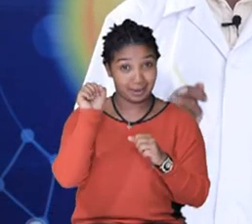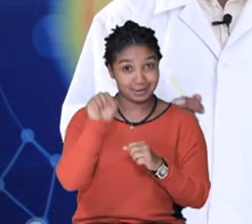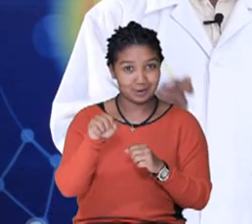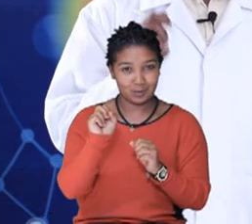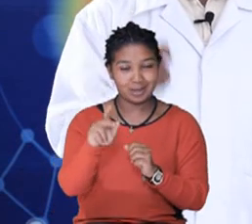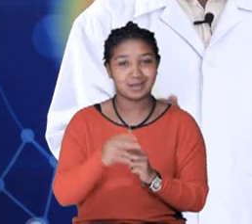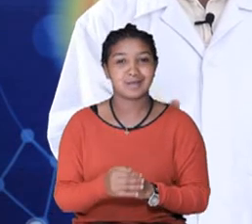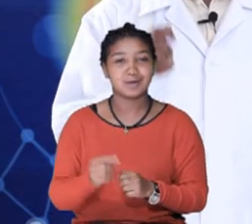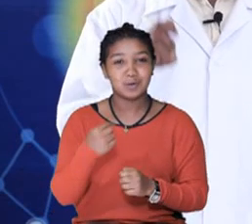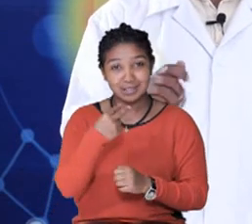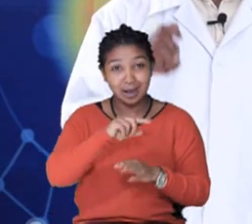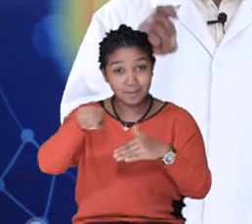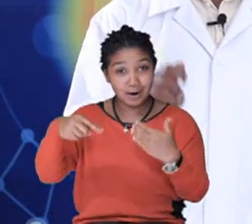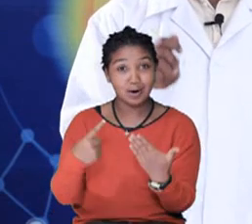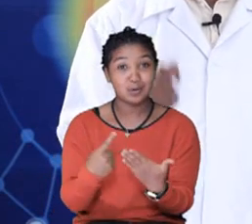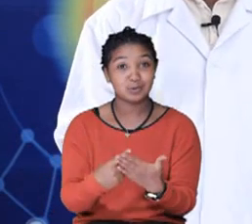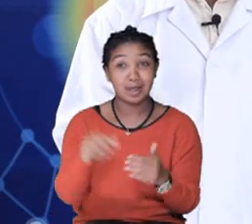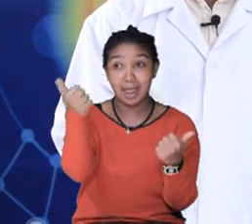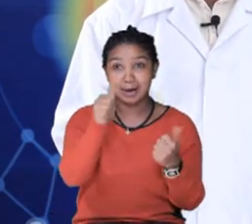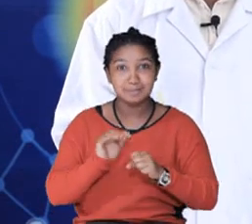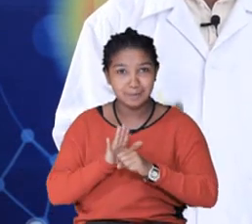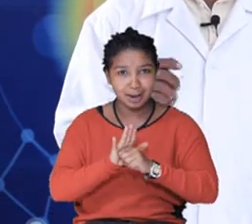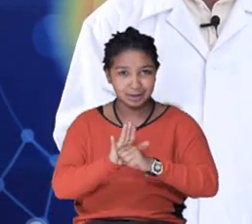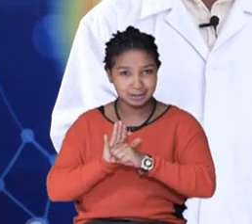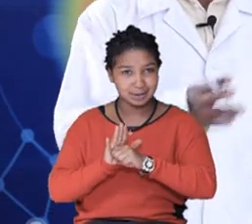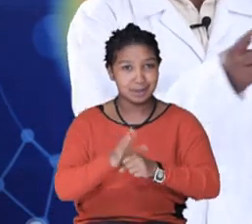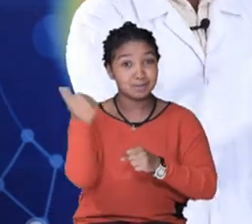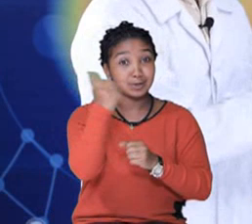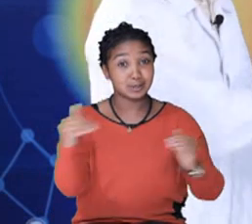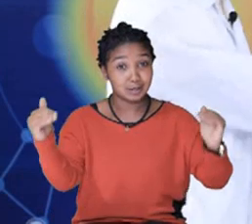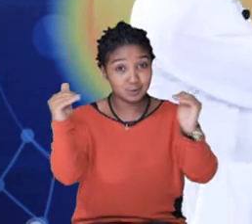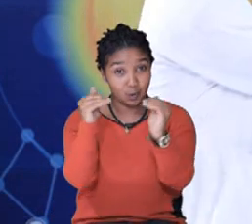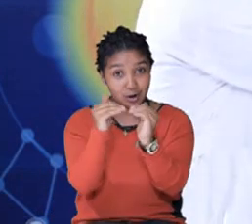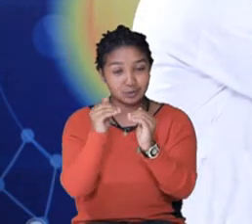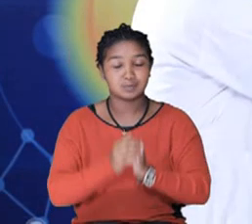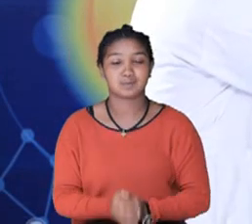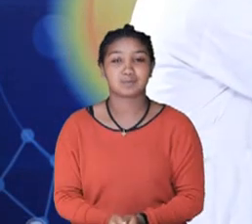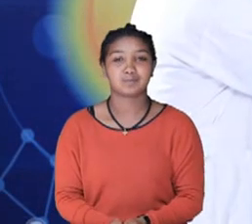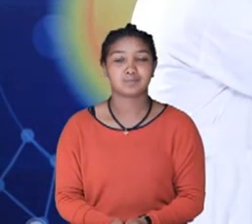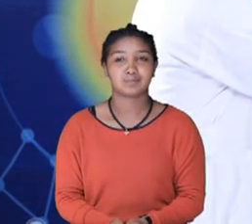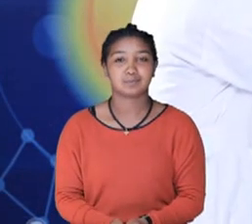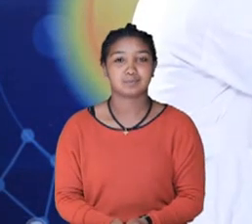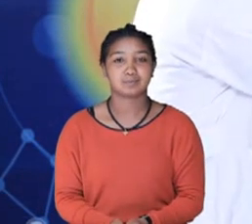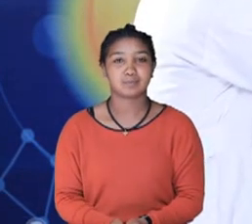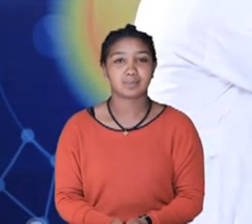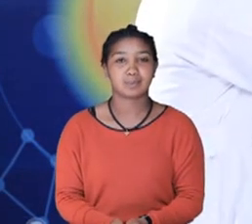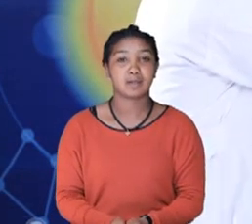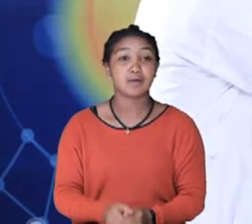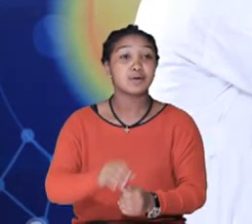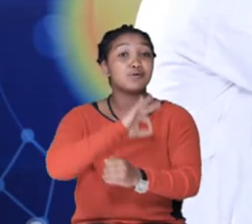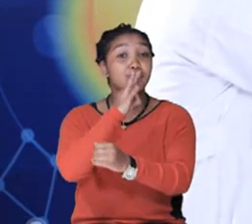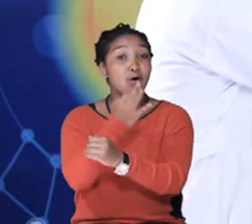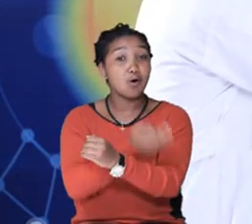Yes, okay. We see about air pressure. Pressure is equals to force